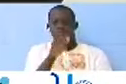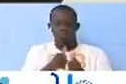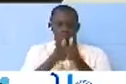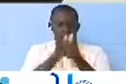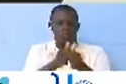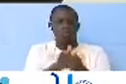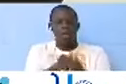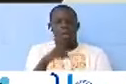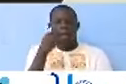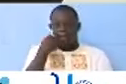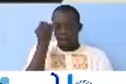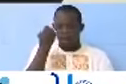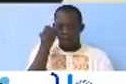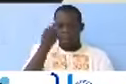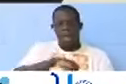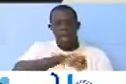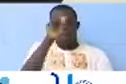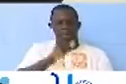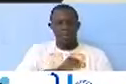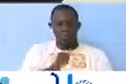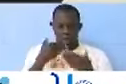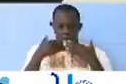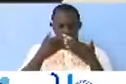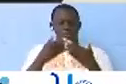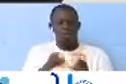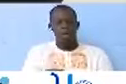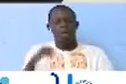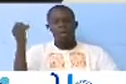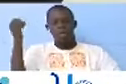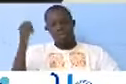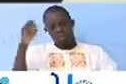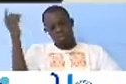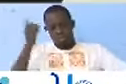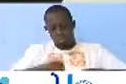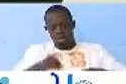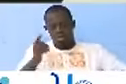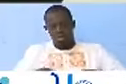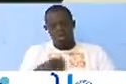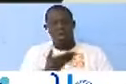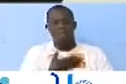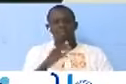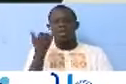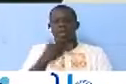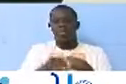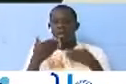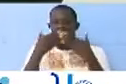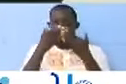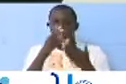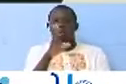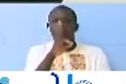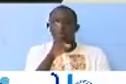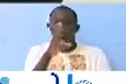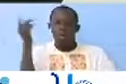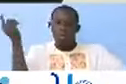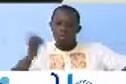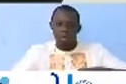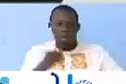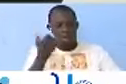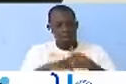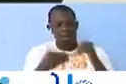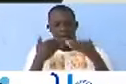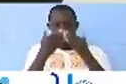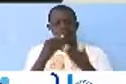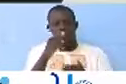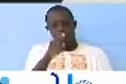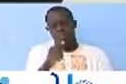Black Black, and he told you he was beaten, but he didn't tell you who. Yeah, tara jeto ko ene nyin Black Black or nyin Jungla sol wale belora kunto ko